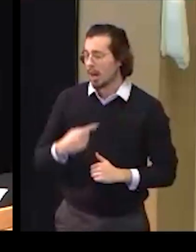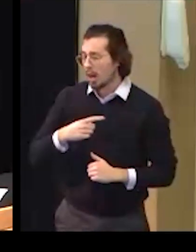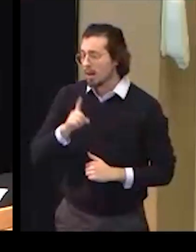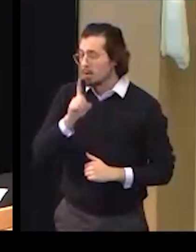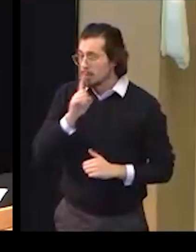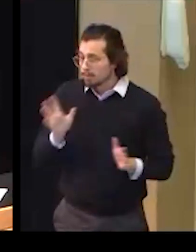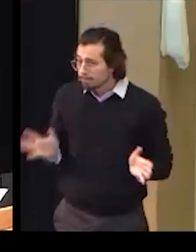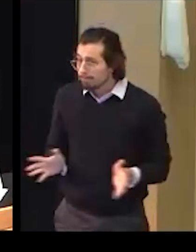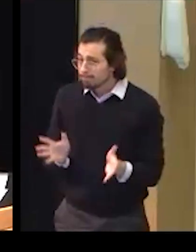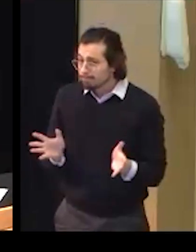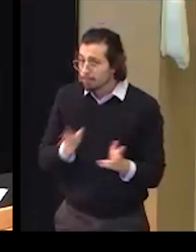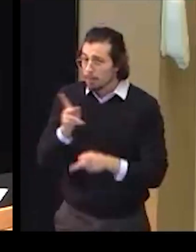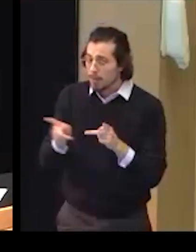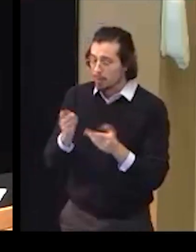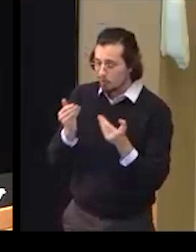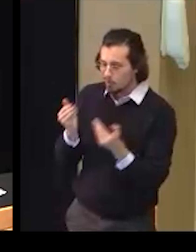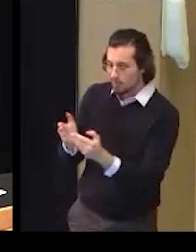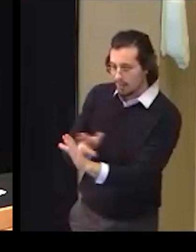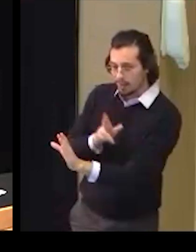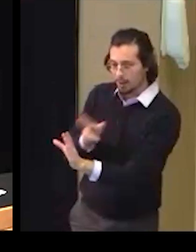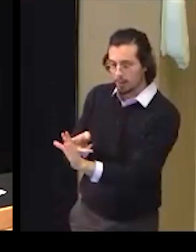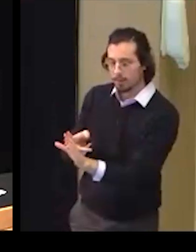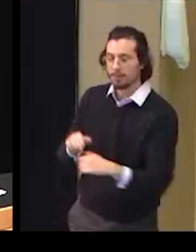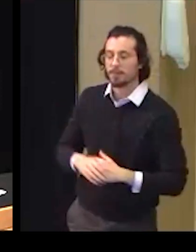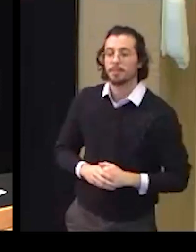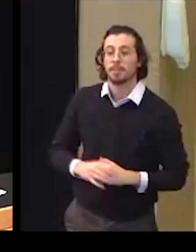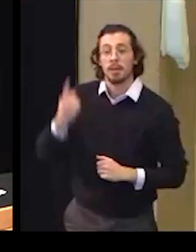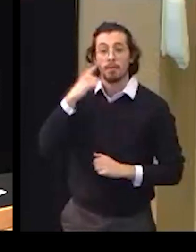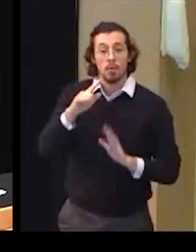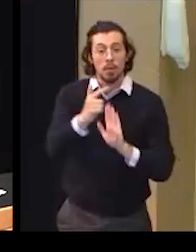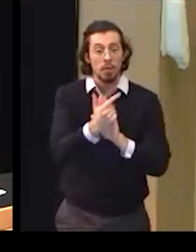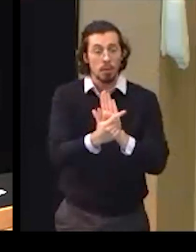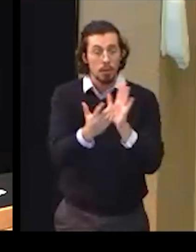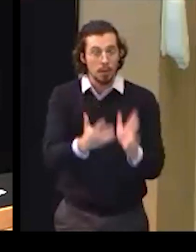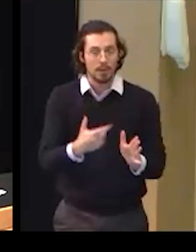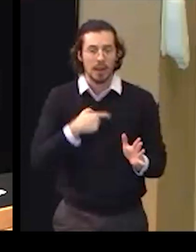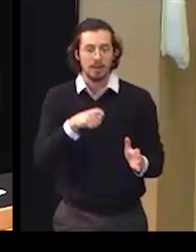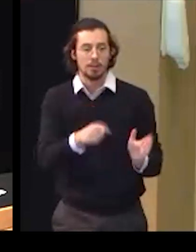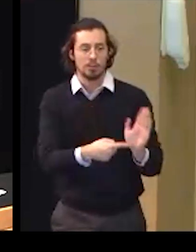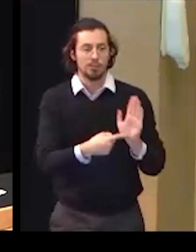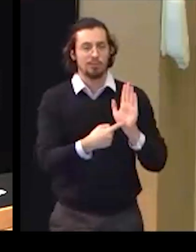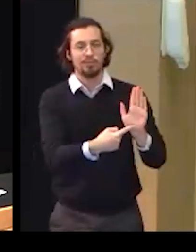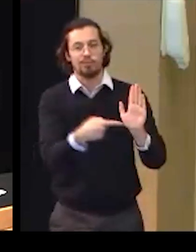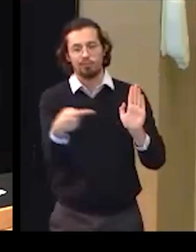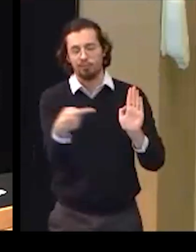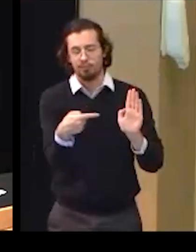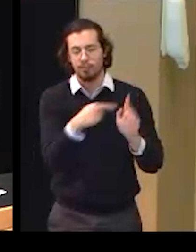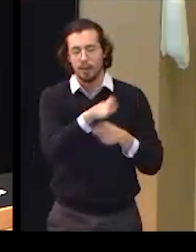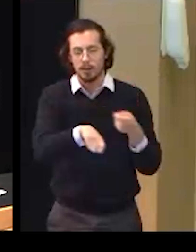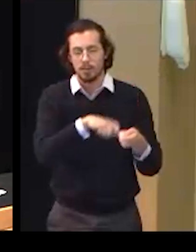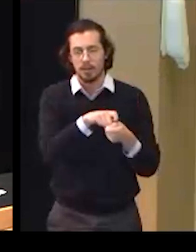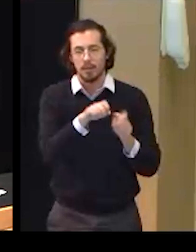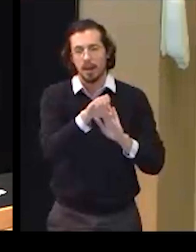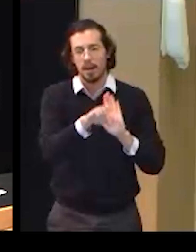urge people to consider doing something like that. And for attorneys, I have to lift up to you a particular